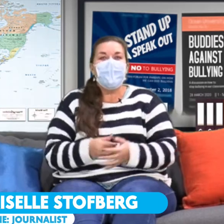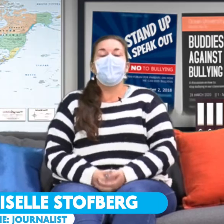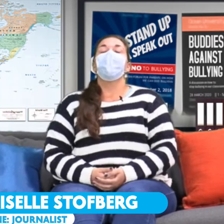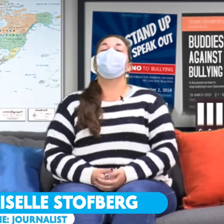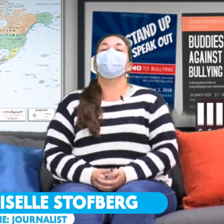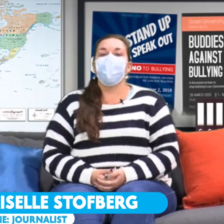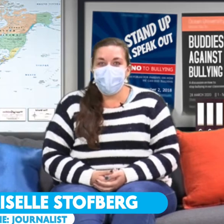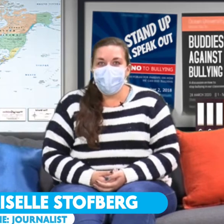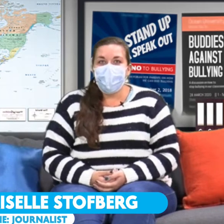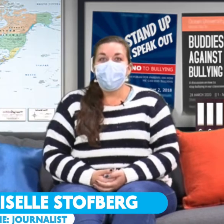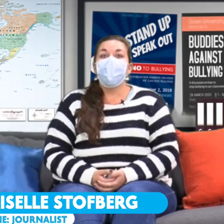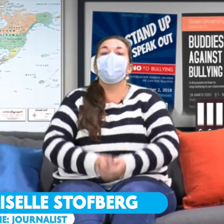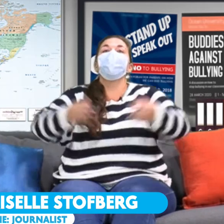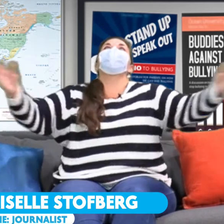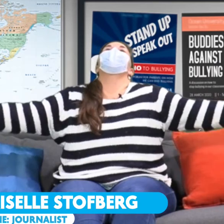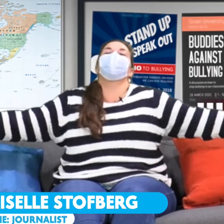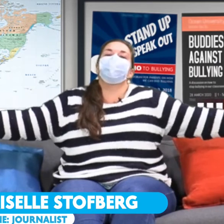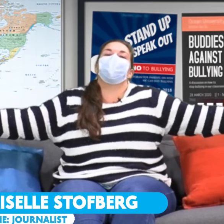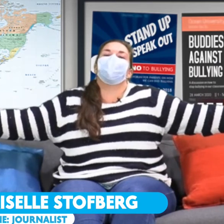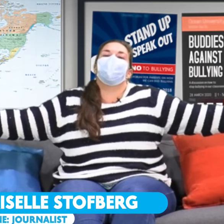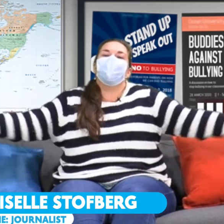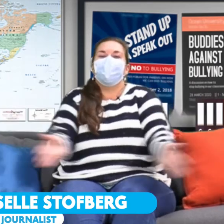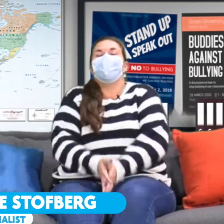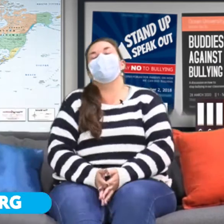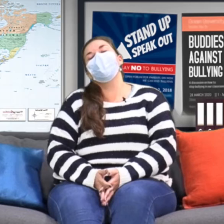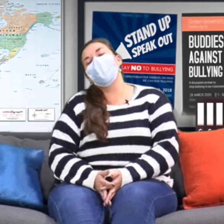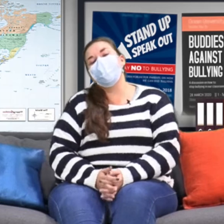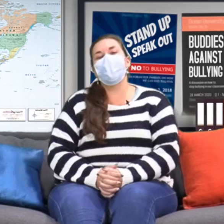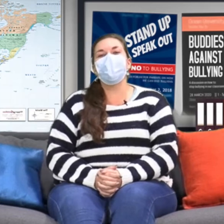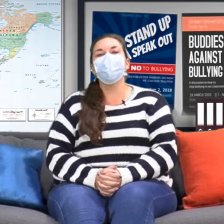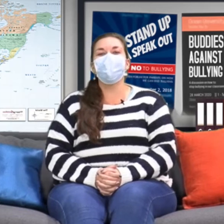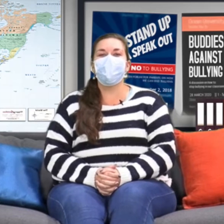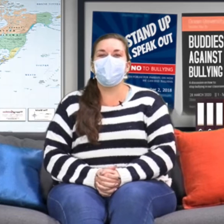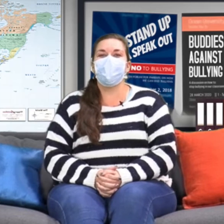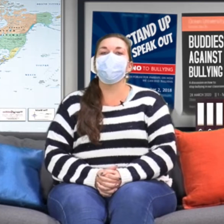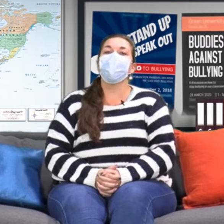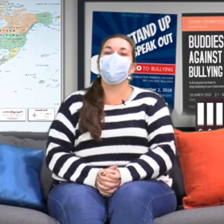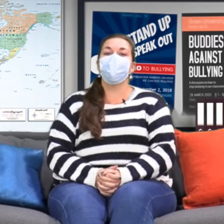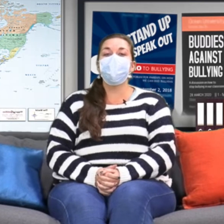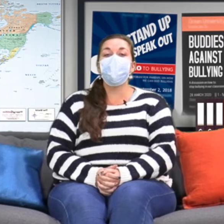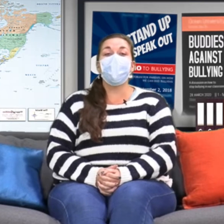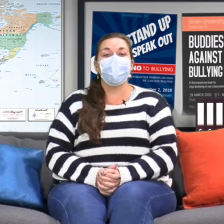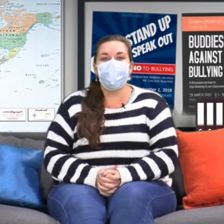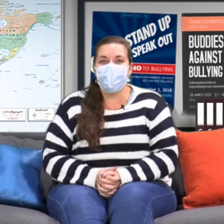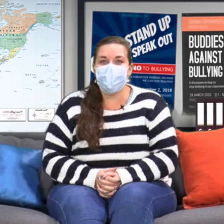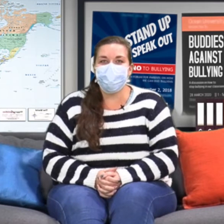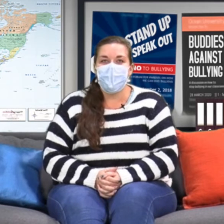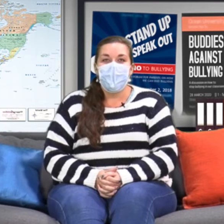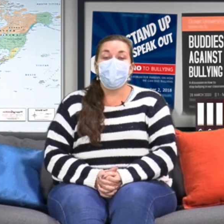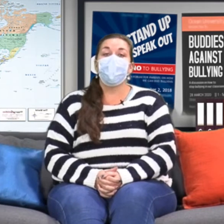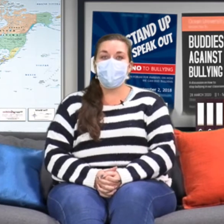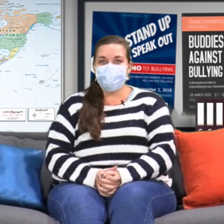angry, when you learn, everything is better. So now we are going to be checking in with our grade 2 and 3